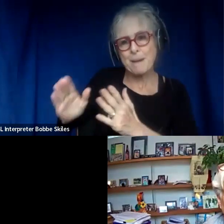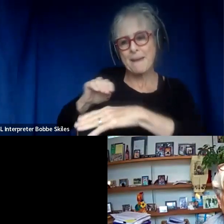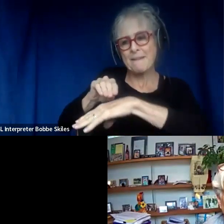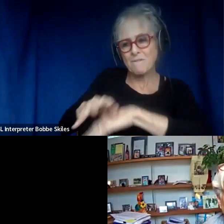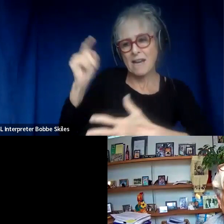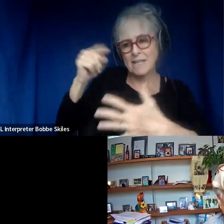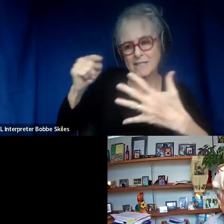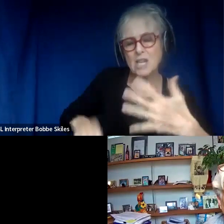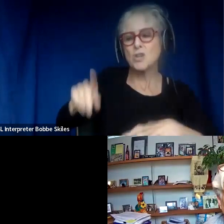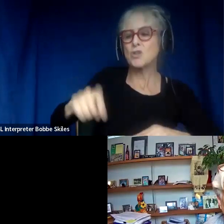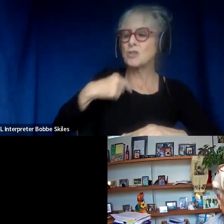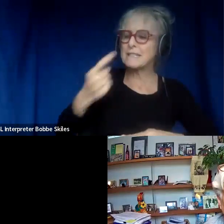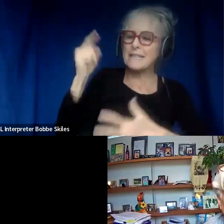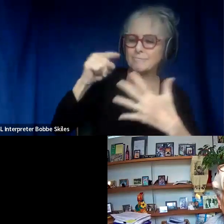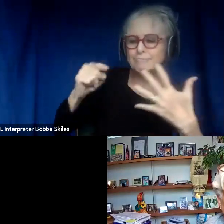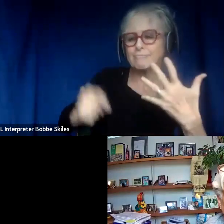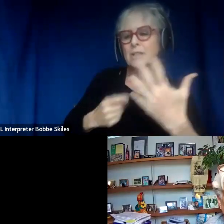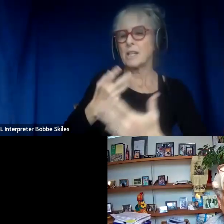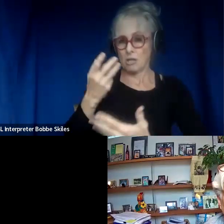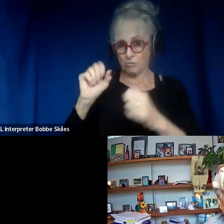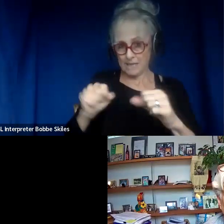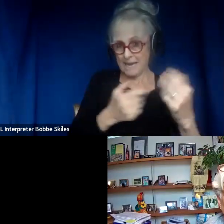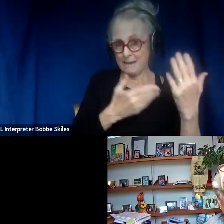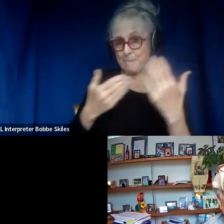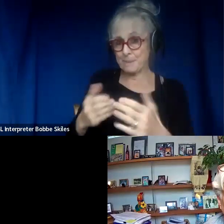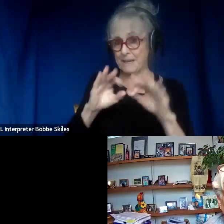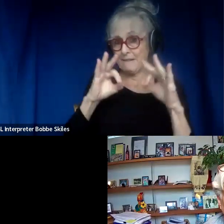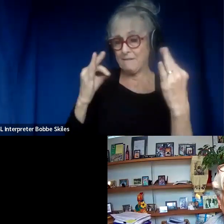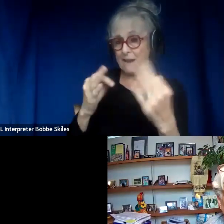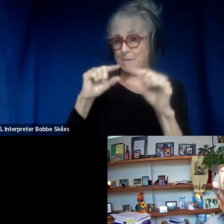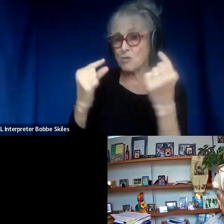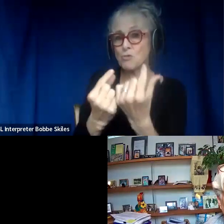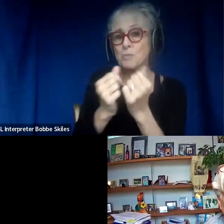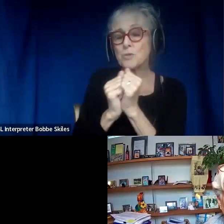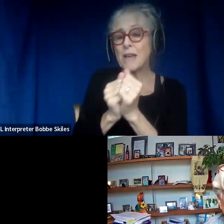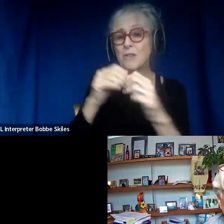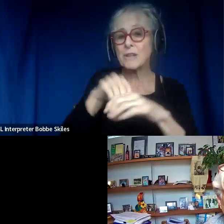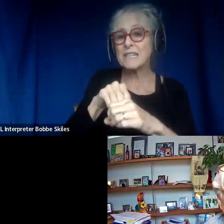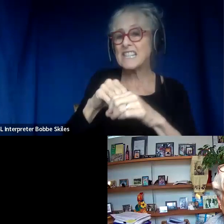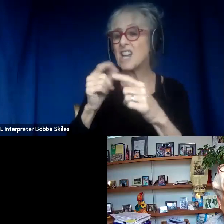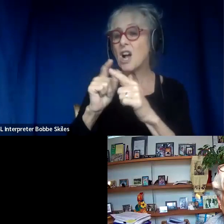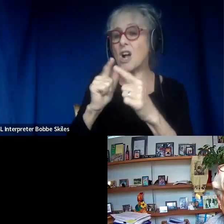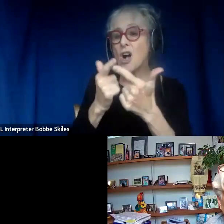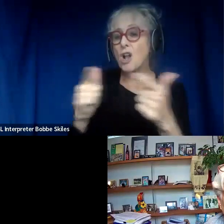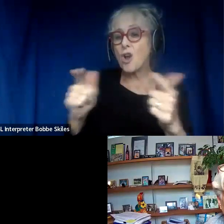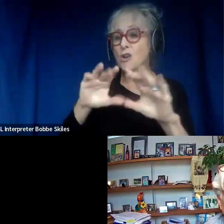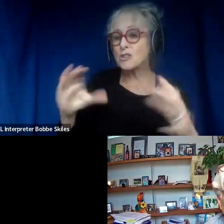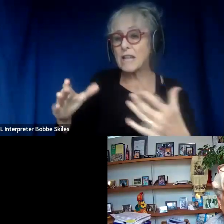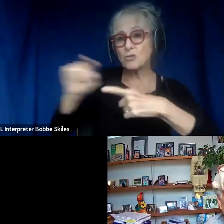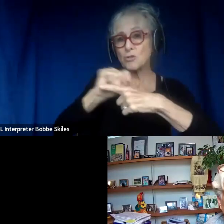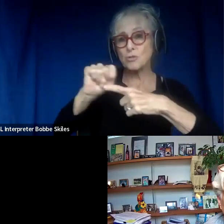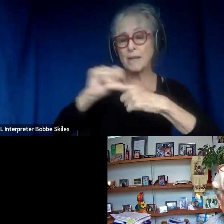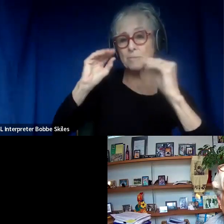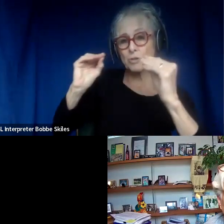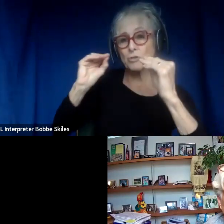what you should say. Here's what you can think of. We can bring groups of families together in larger classes to give trainings on whether maybe